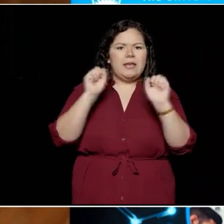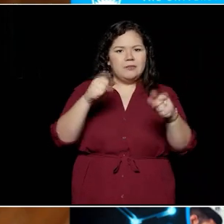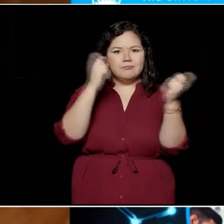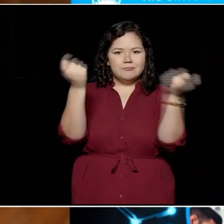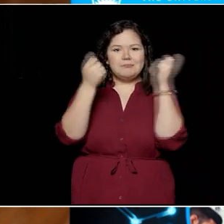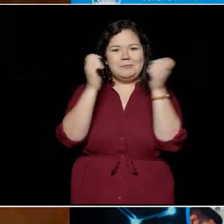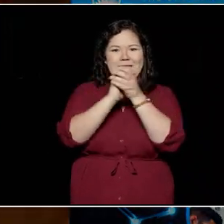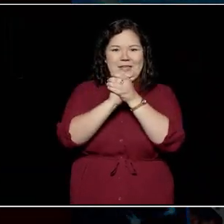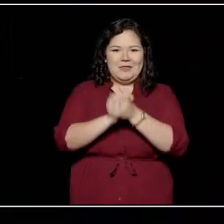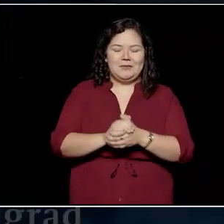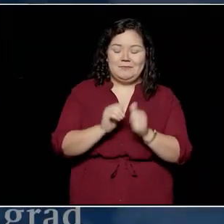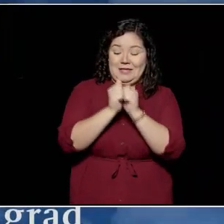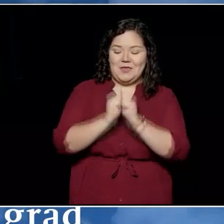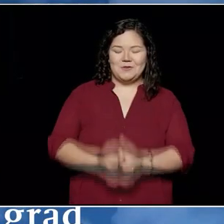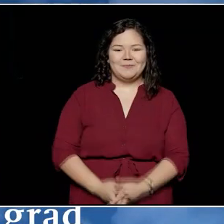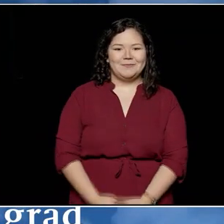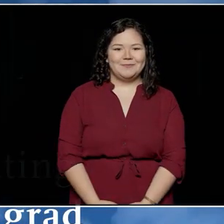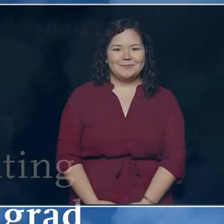Faculty Awards.